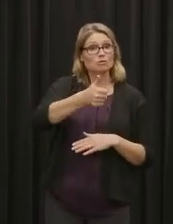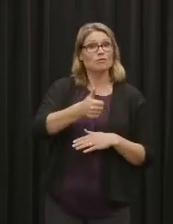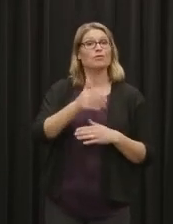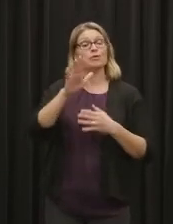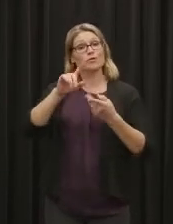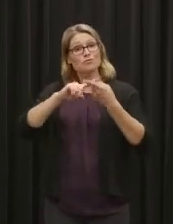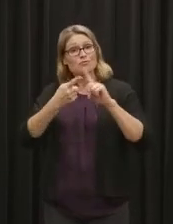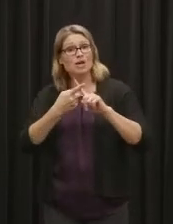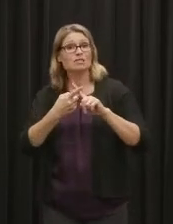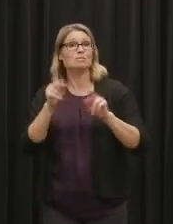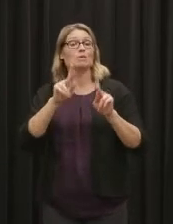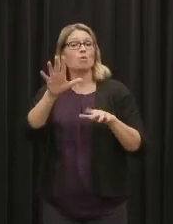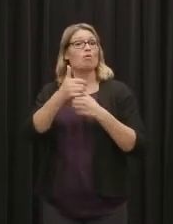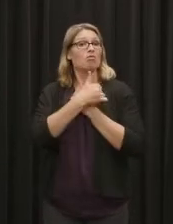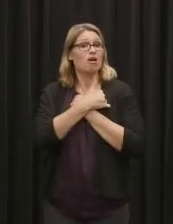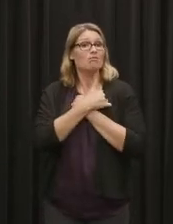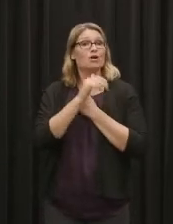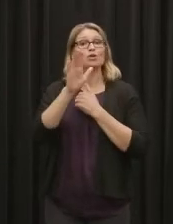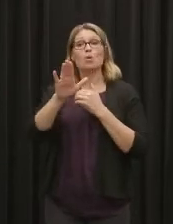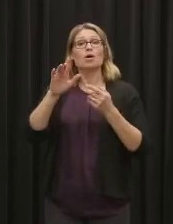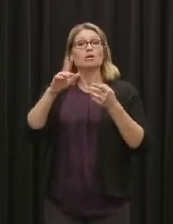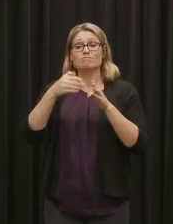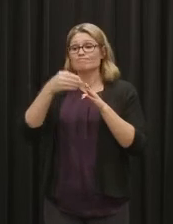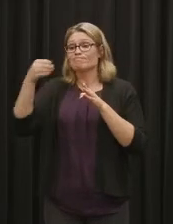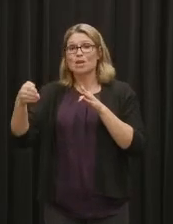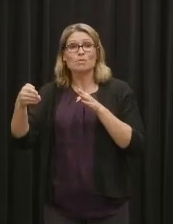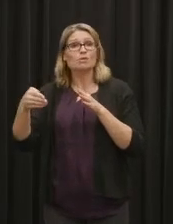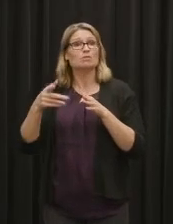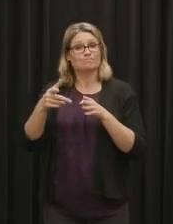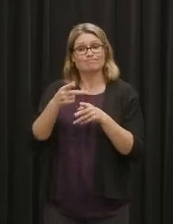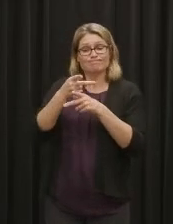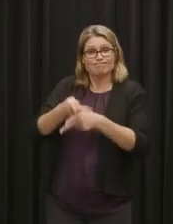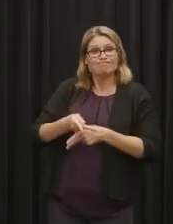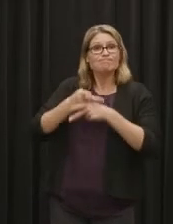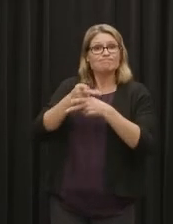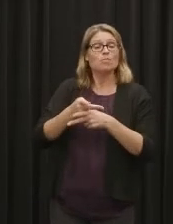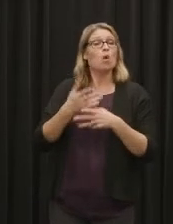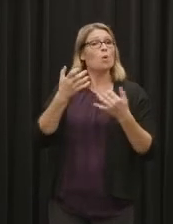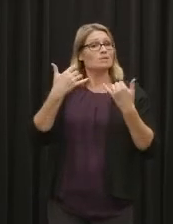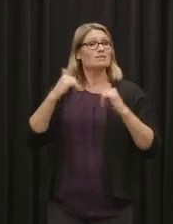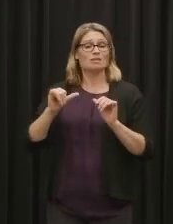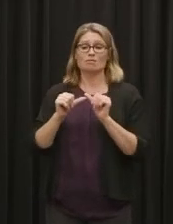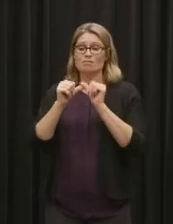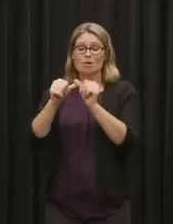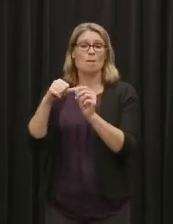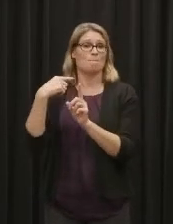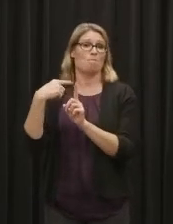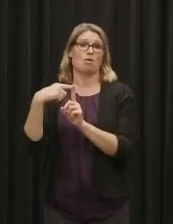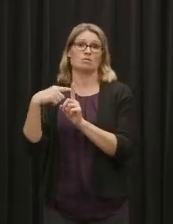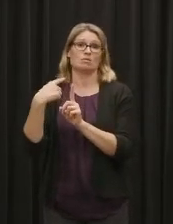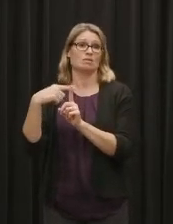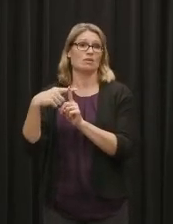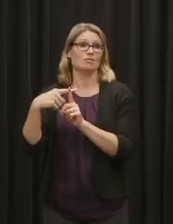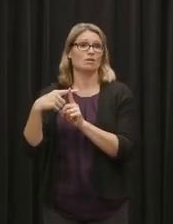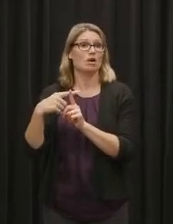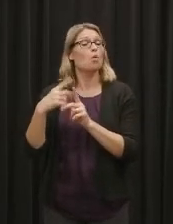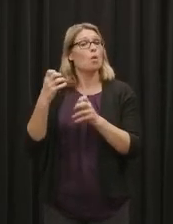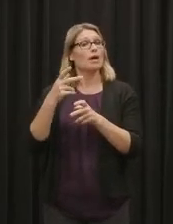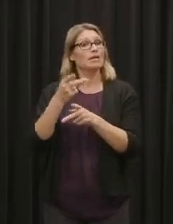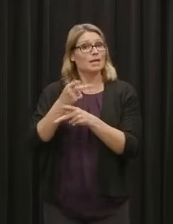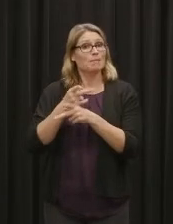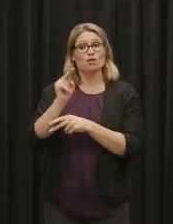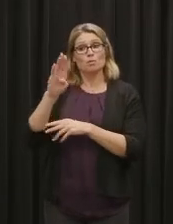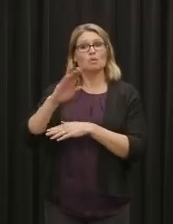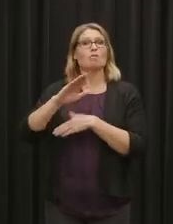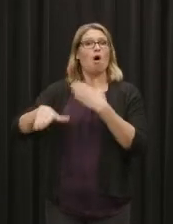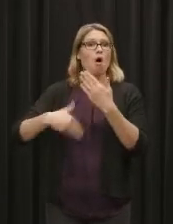your friends, and your neighbors. Let's continue to be a positive example and work hard to keep all of New Brunswick